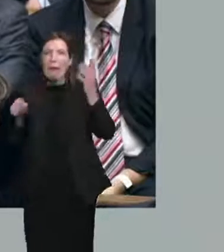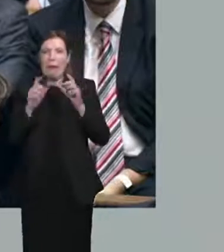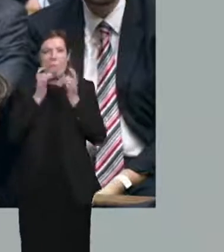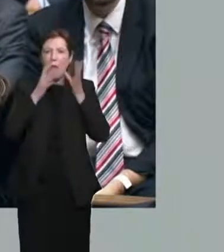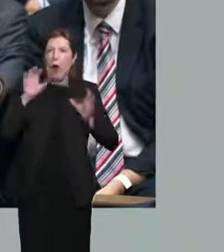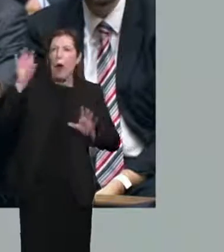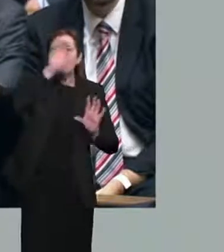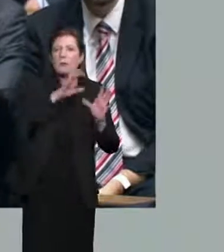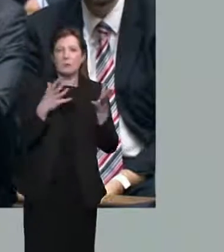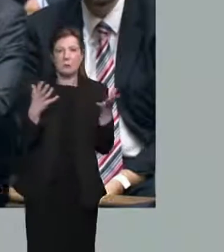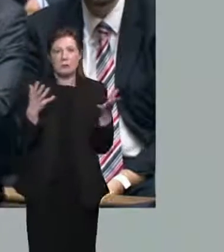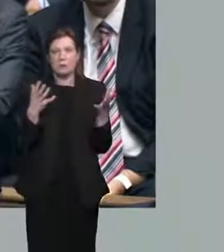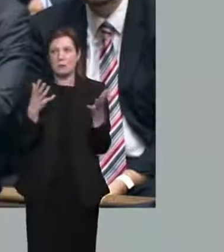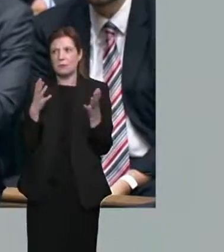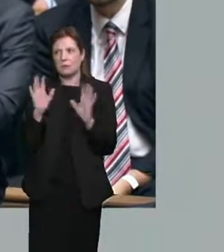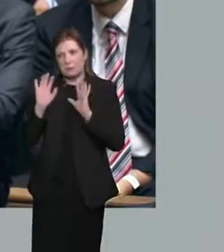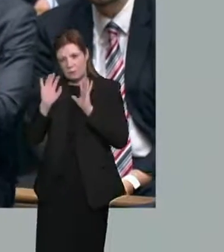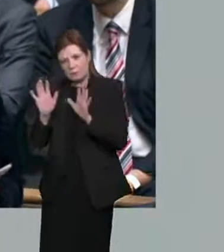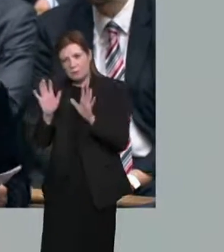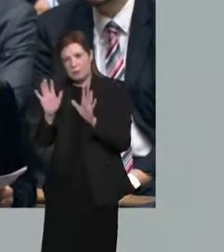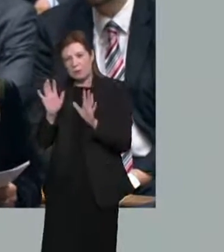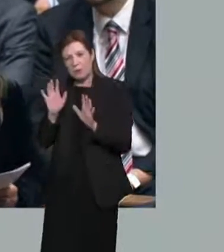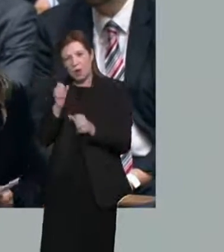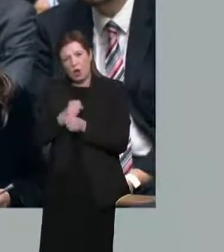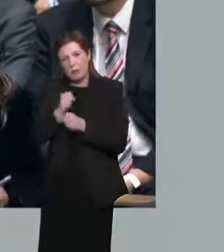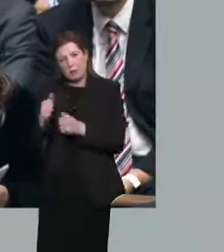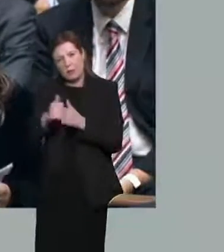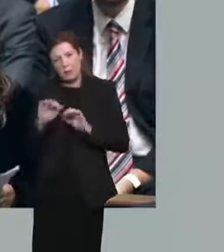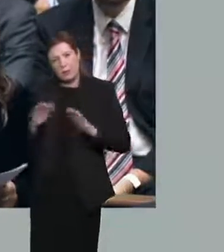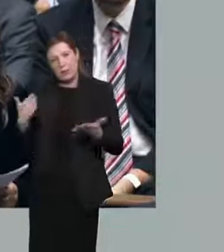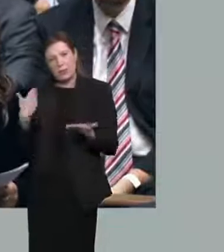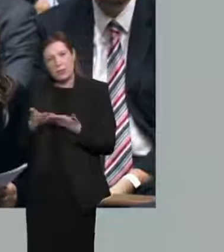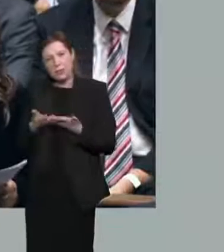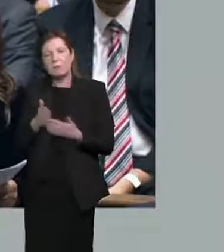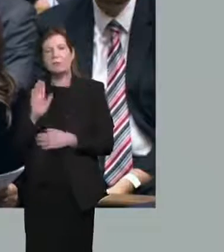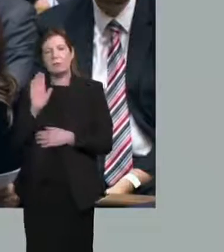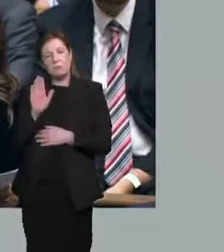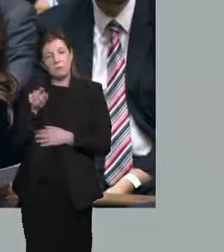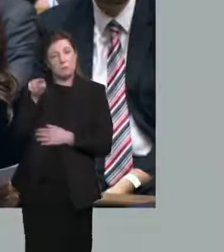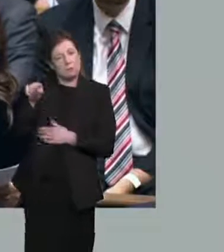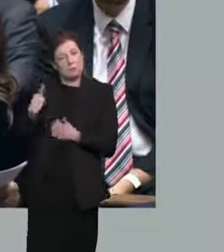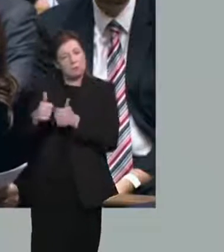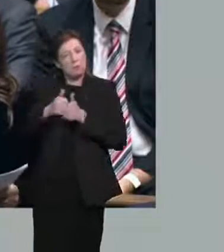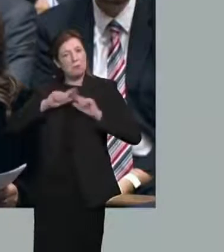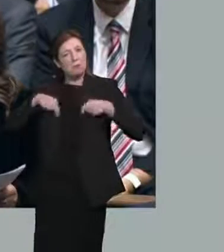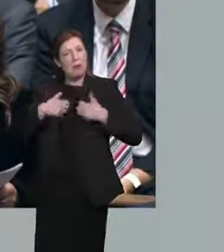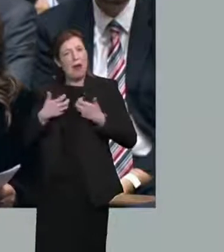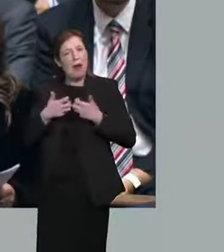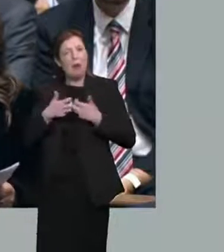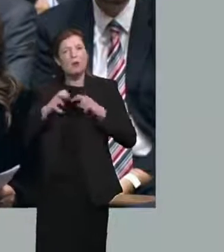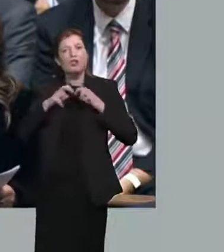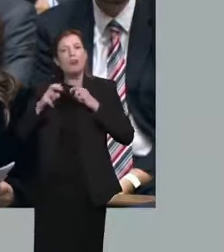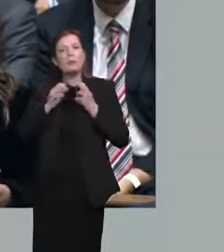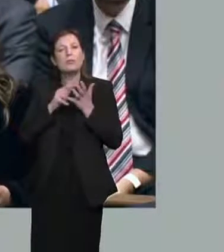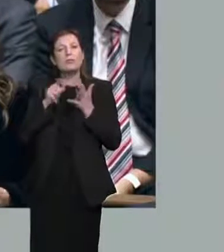it all. Apart from, Mr. Speaker, government support. One practical way in which he could help is reverse the Transport